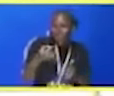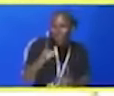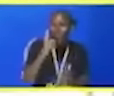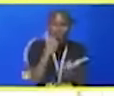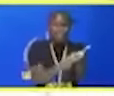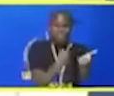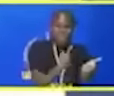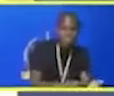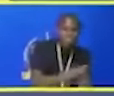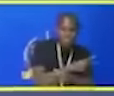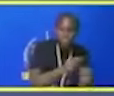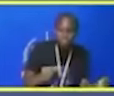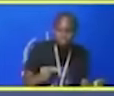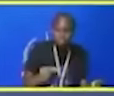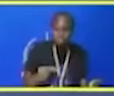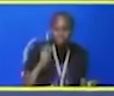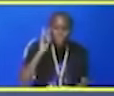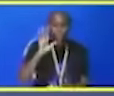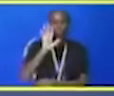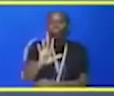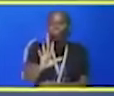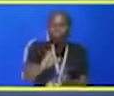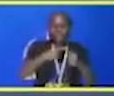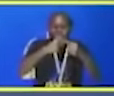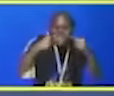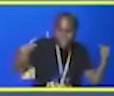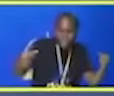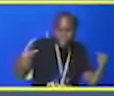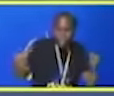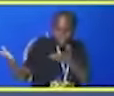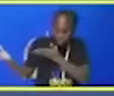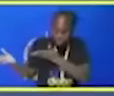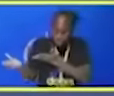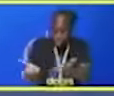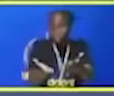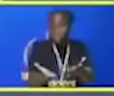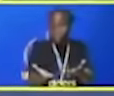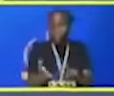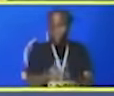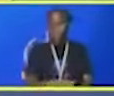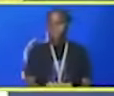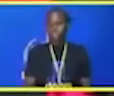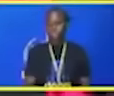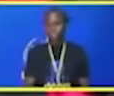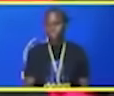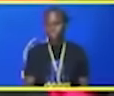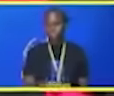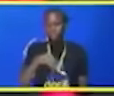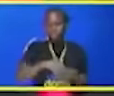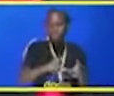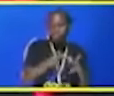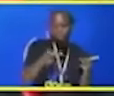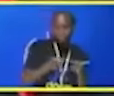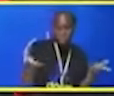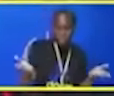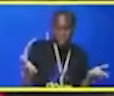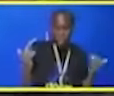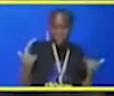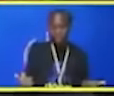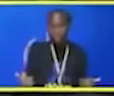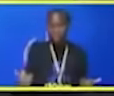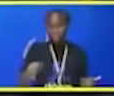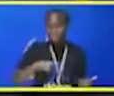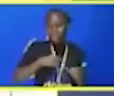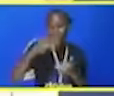shall thy enemies submit themselves. In this place right now, there are destinies that have been